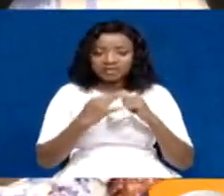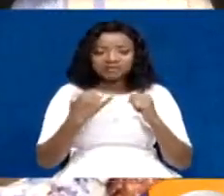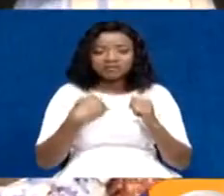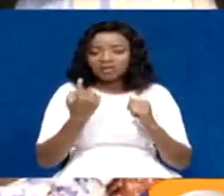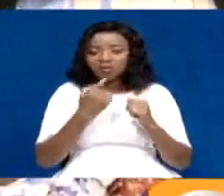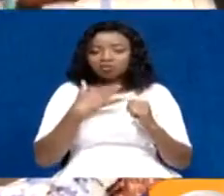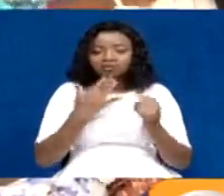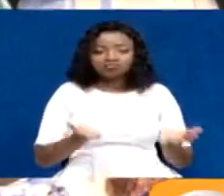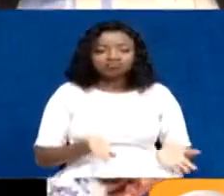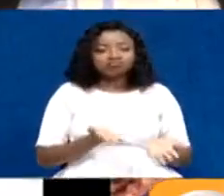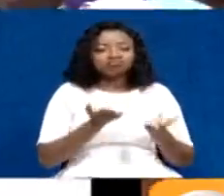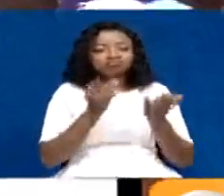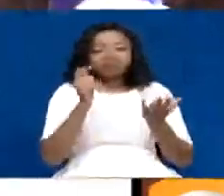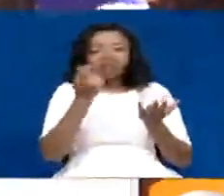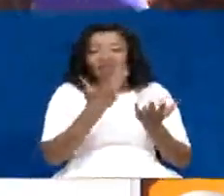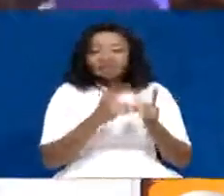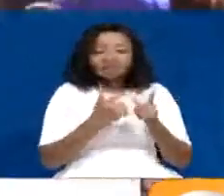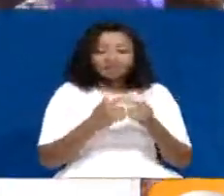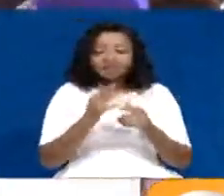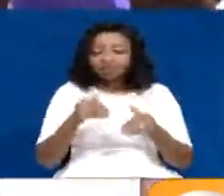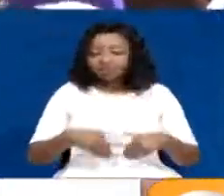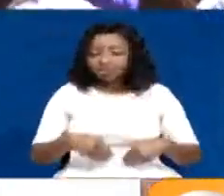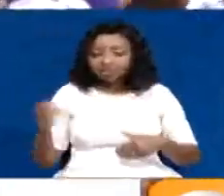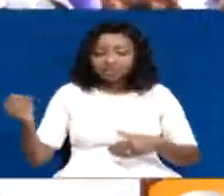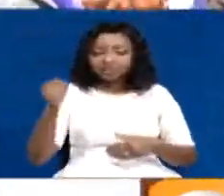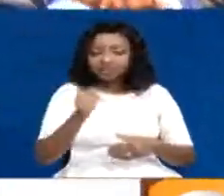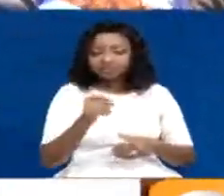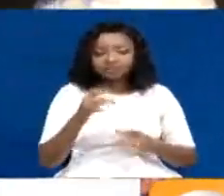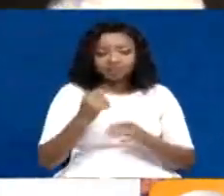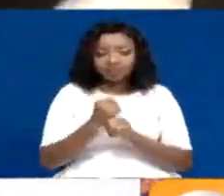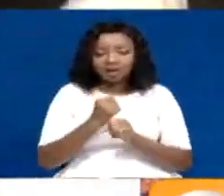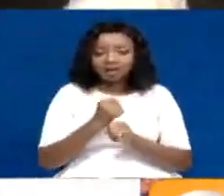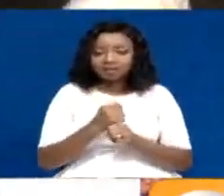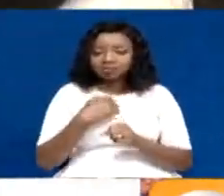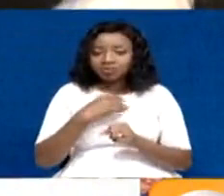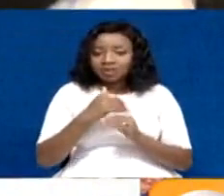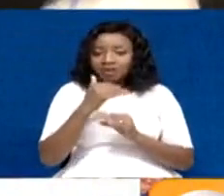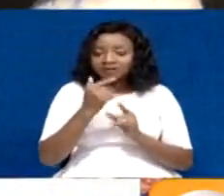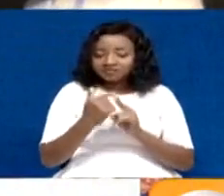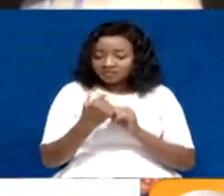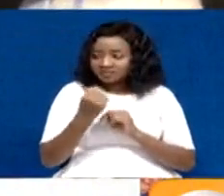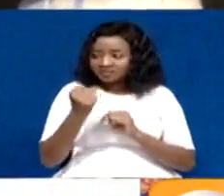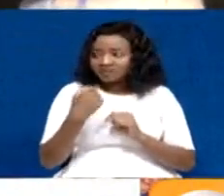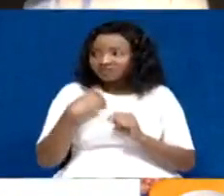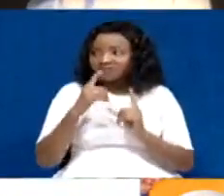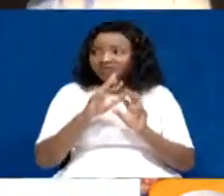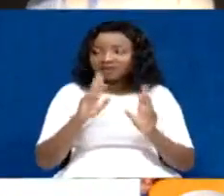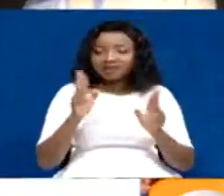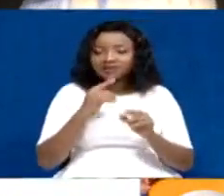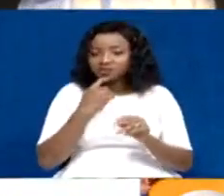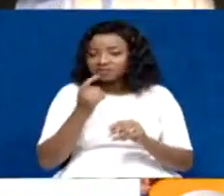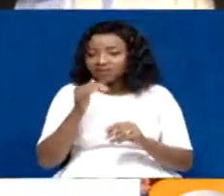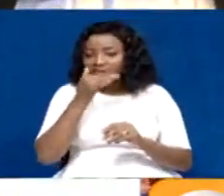Kenya and hand over to the youth. After 5 years, nilikuwa tayari, nimwambie ndugu Mudavadi, I will now support you